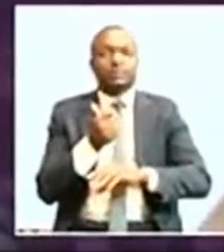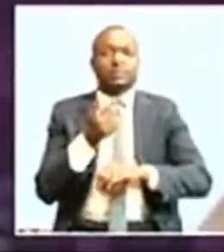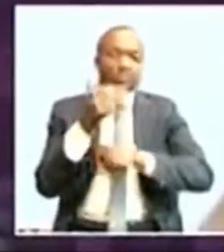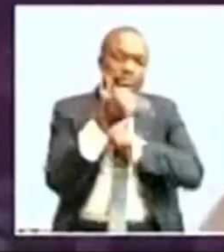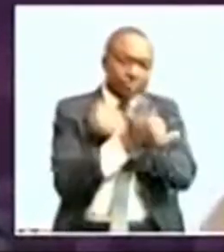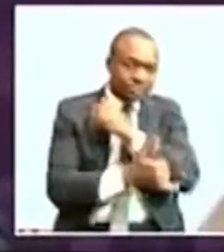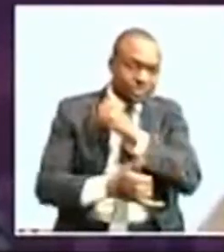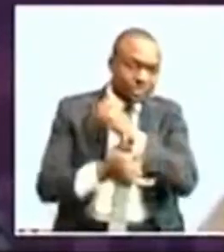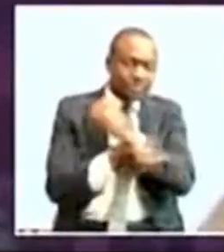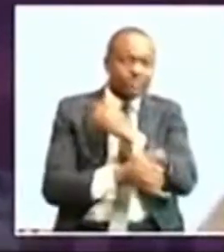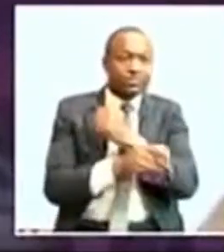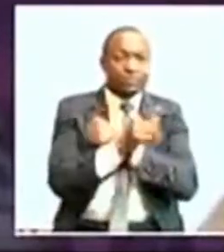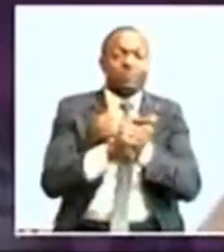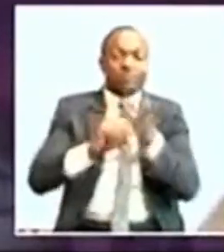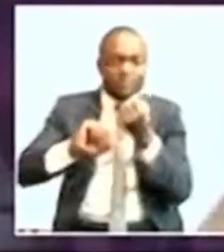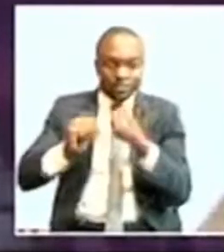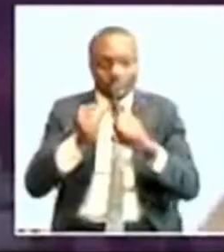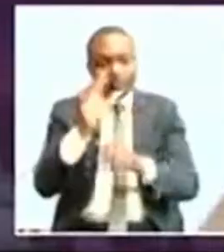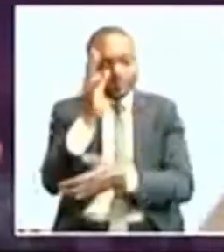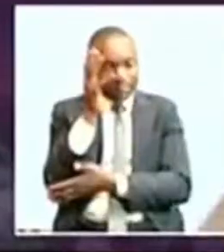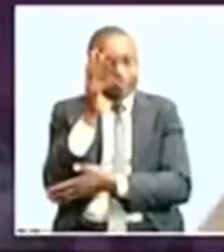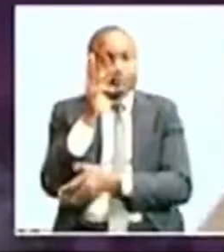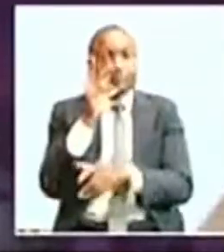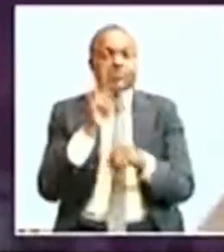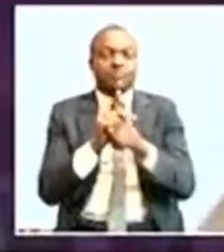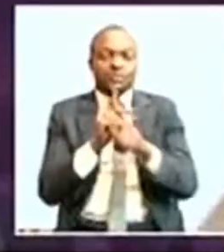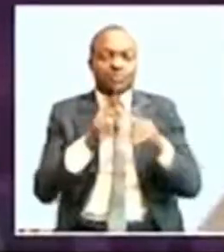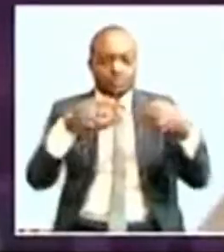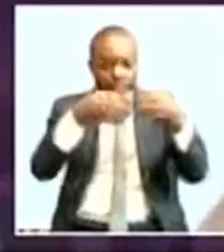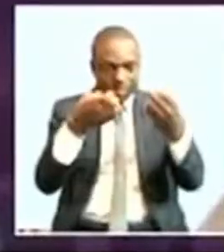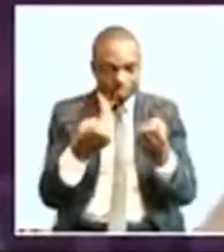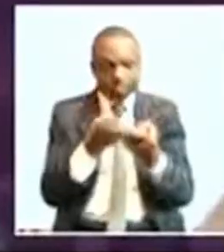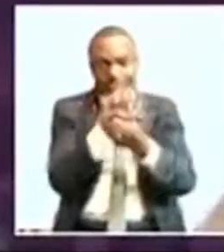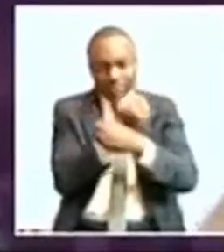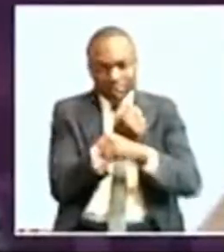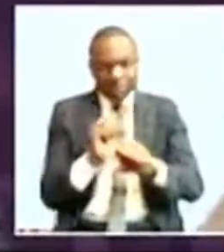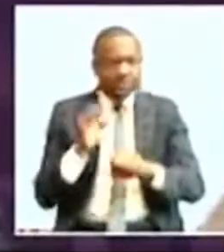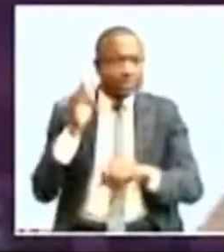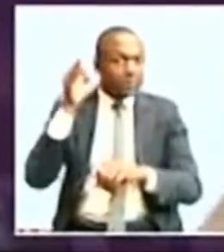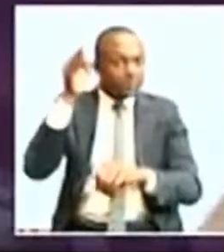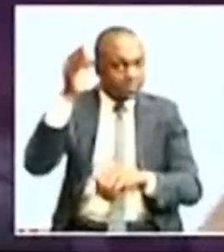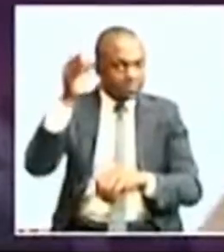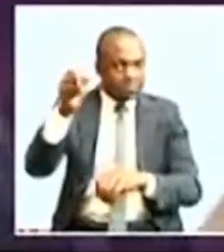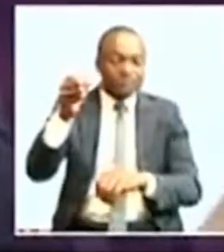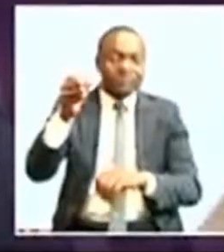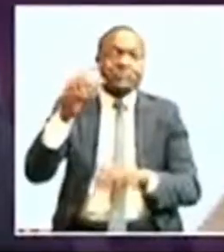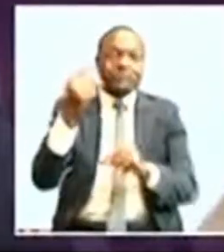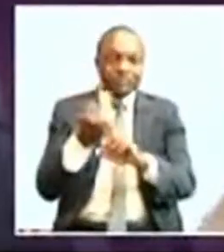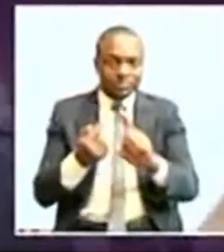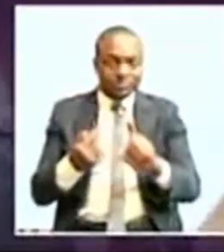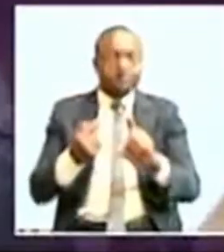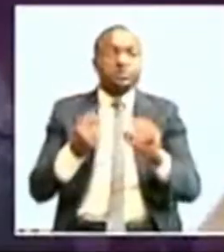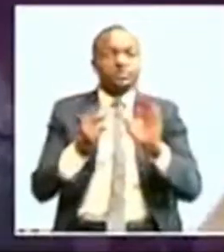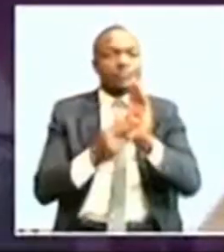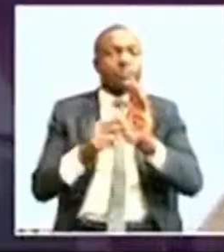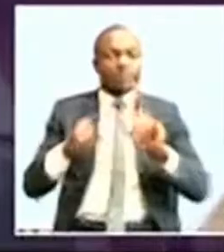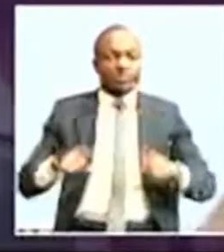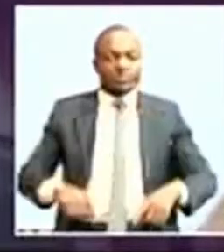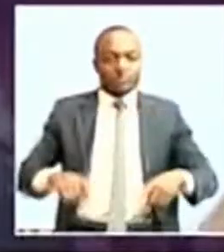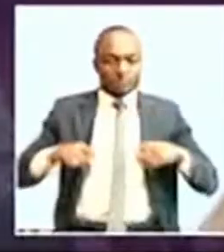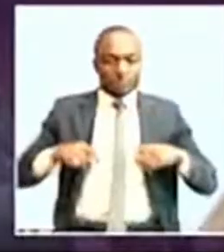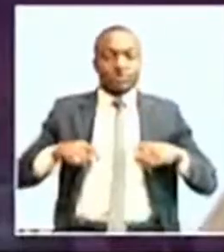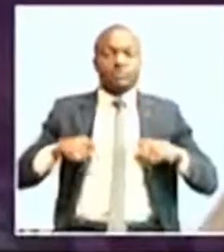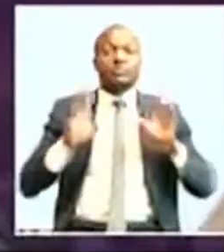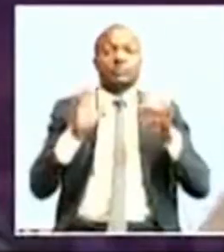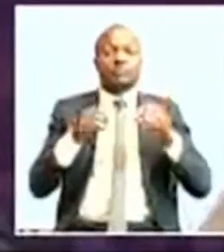those trees and keeping the environment safe for future generation. We are broadcasting live the Committee on Agriculture, Lands and